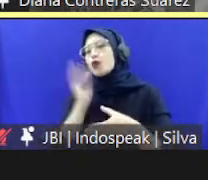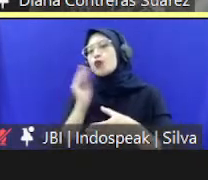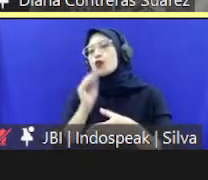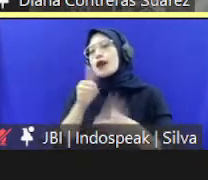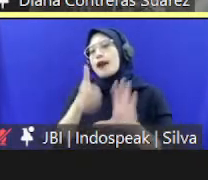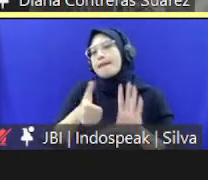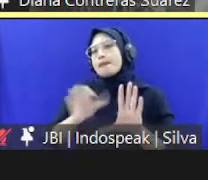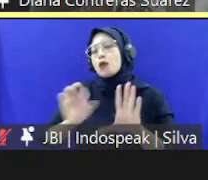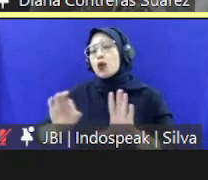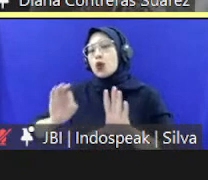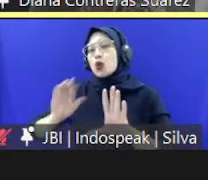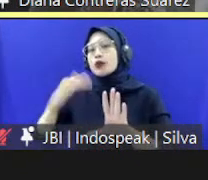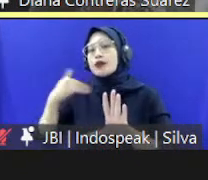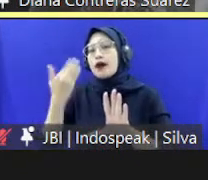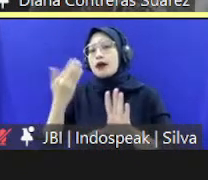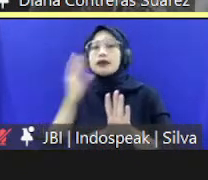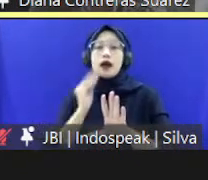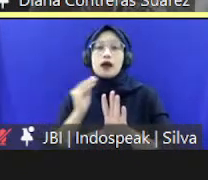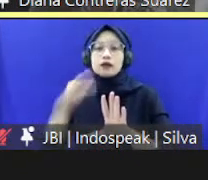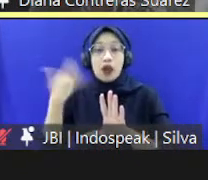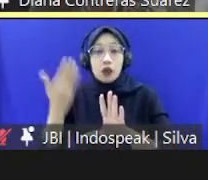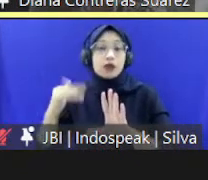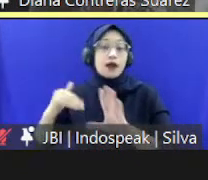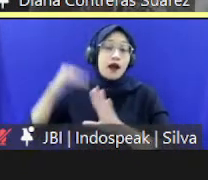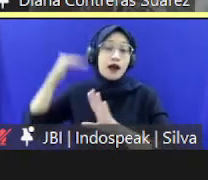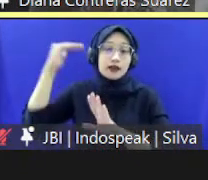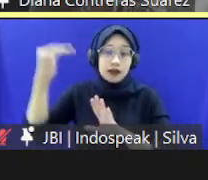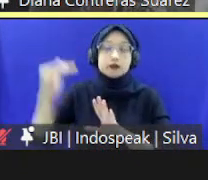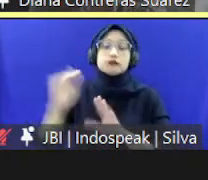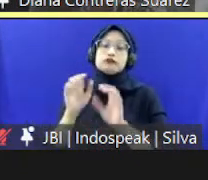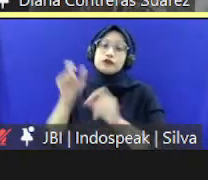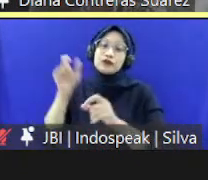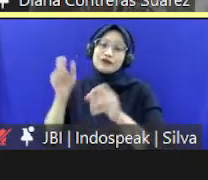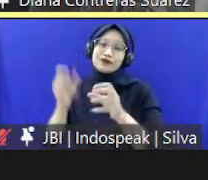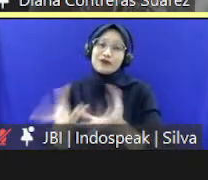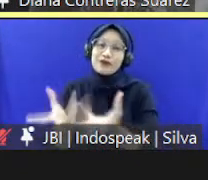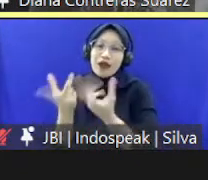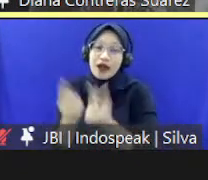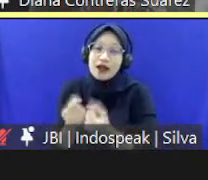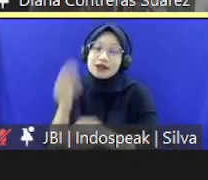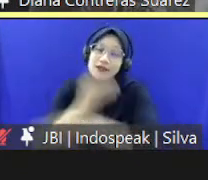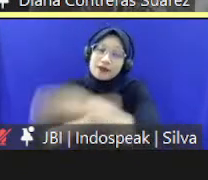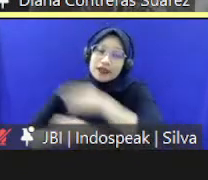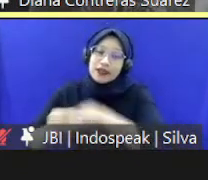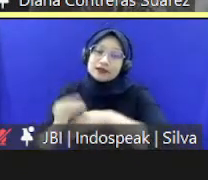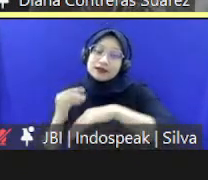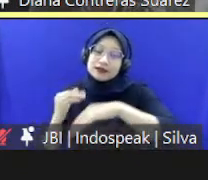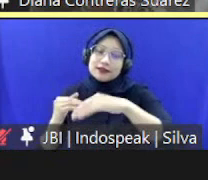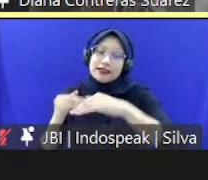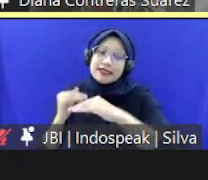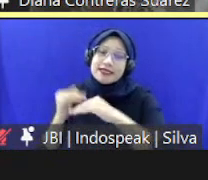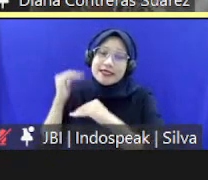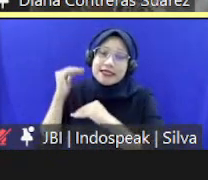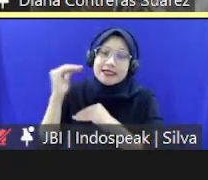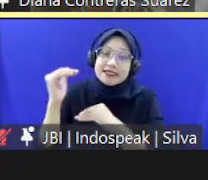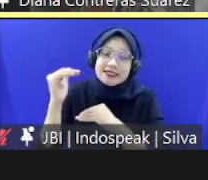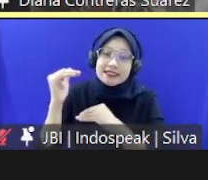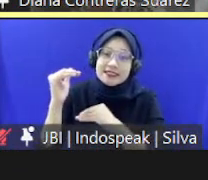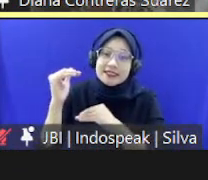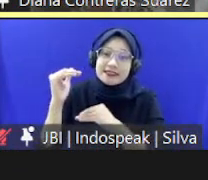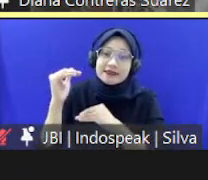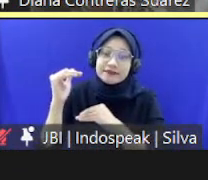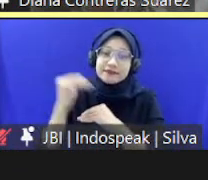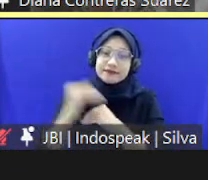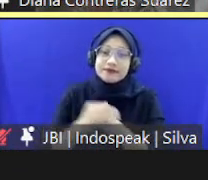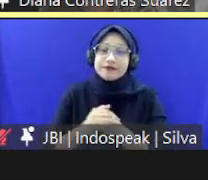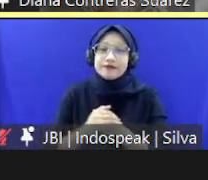are reporting having a disability. And although the majority are a moderate limitation, still it's quite